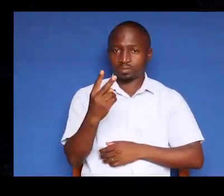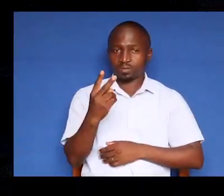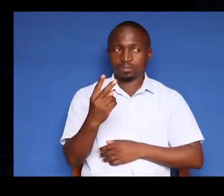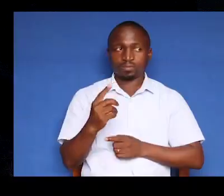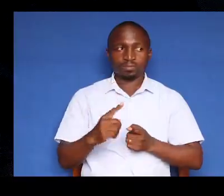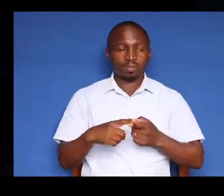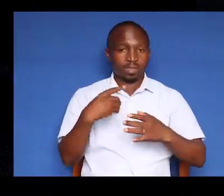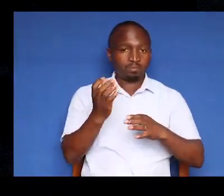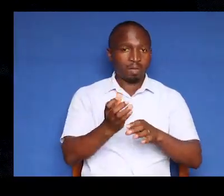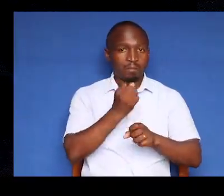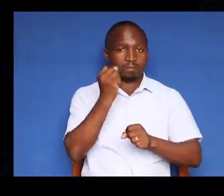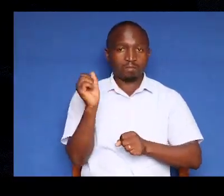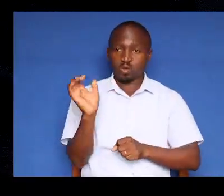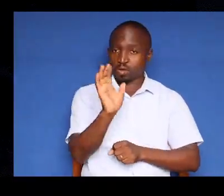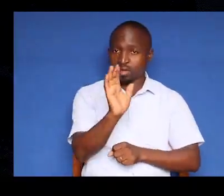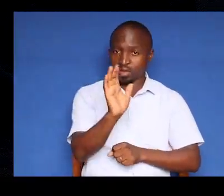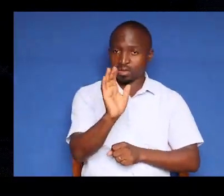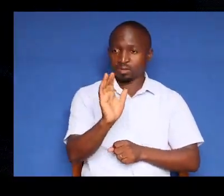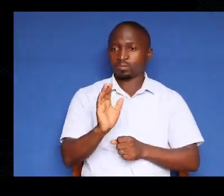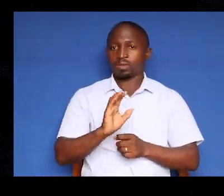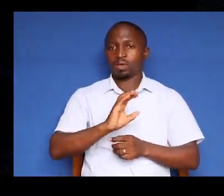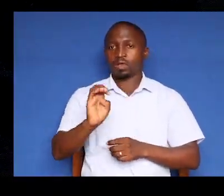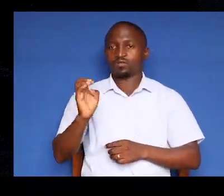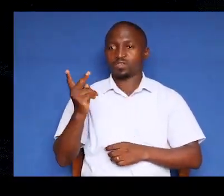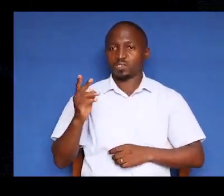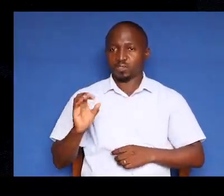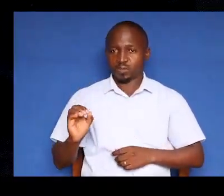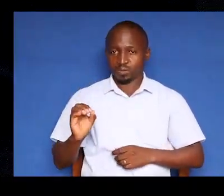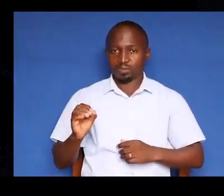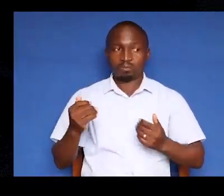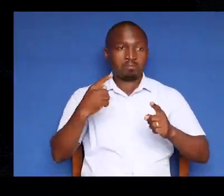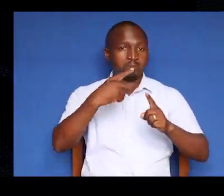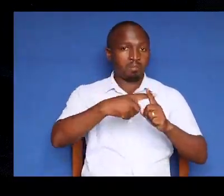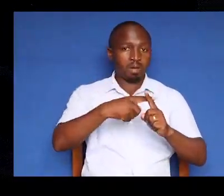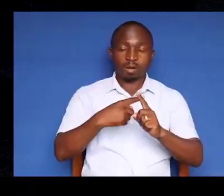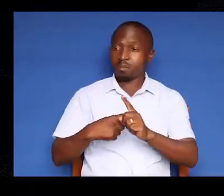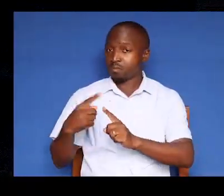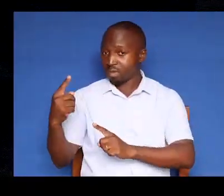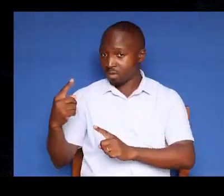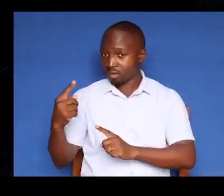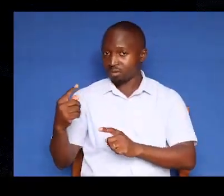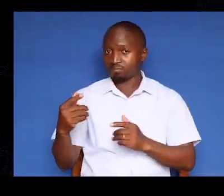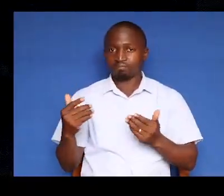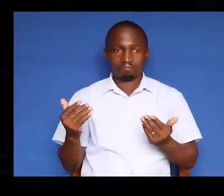His income was 20,000 times 100%.